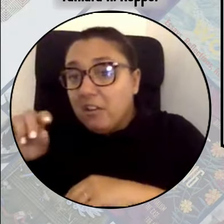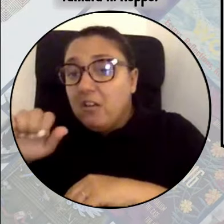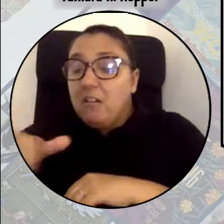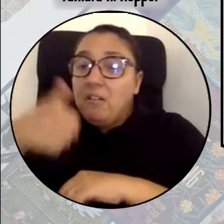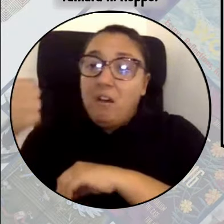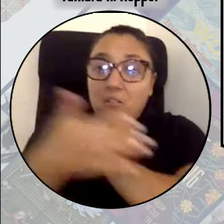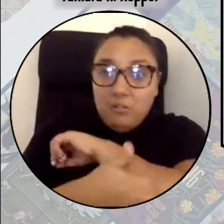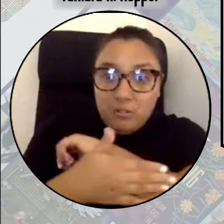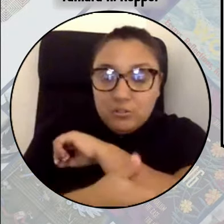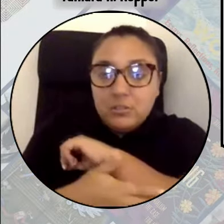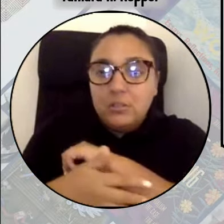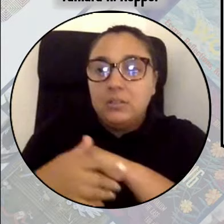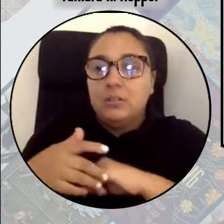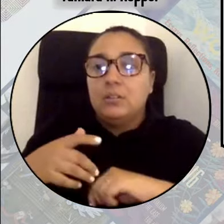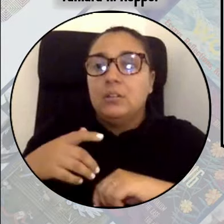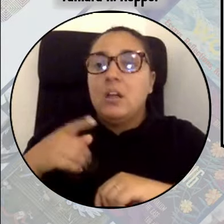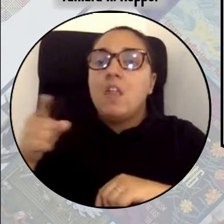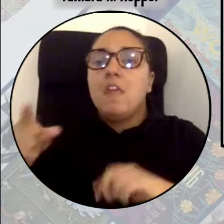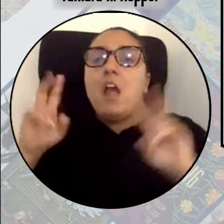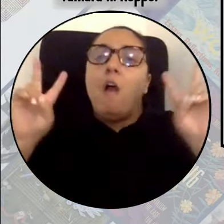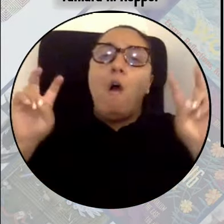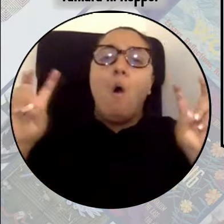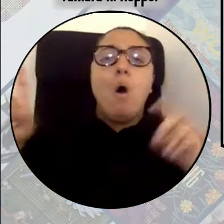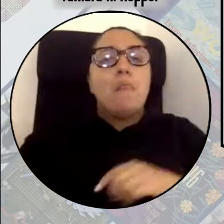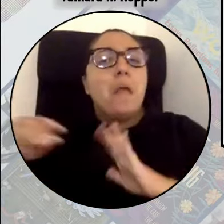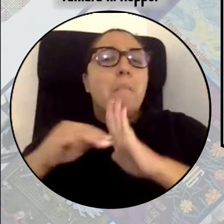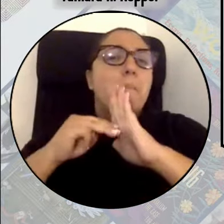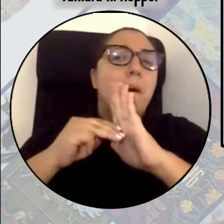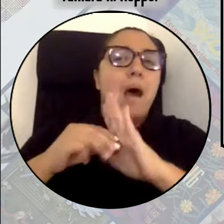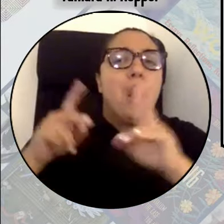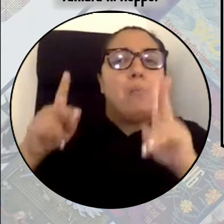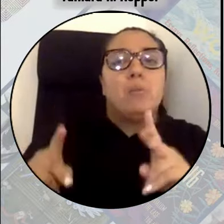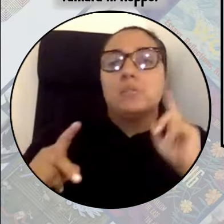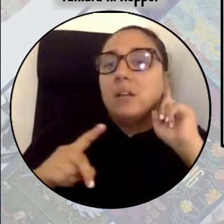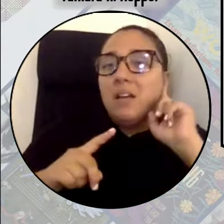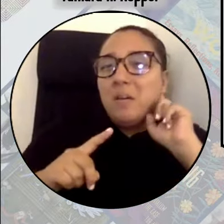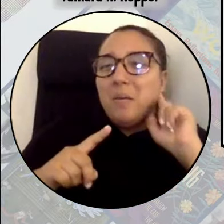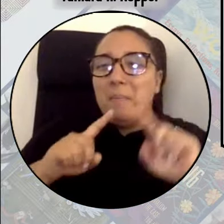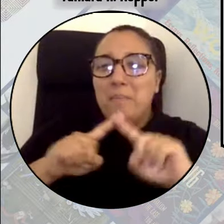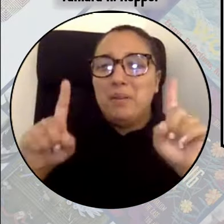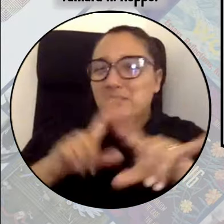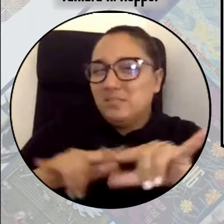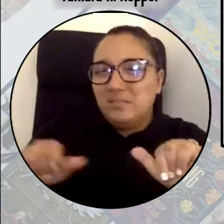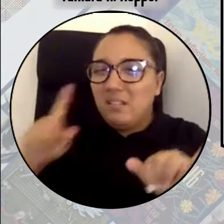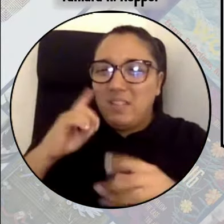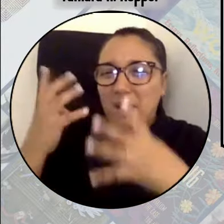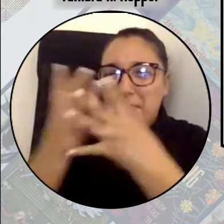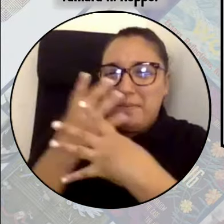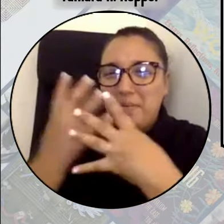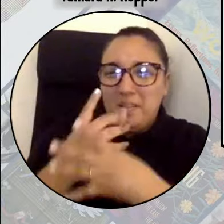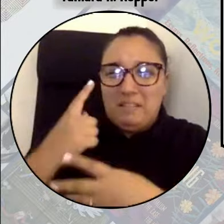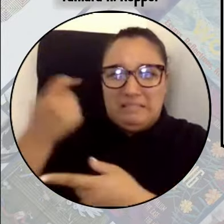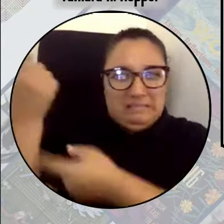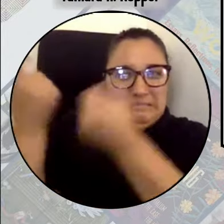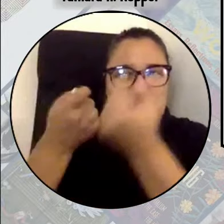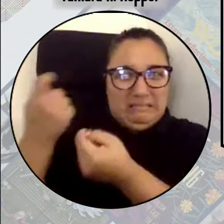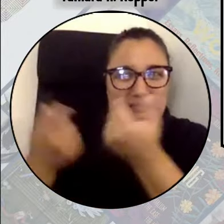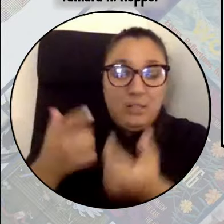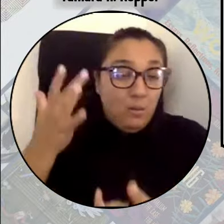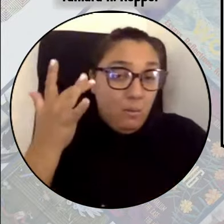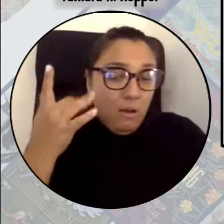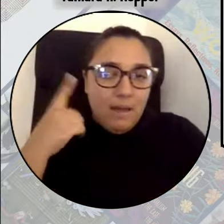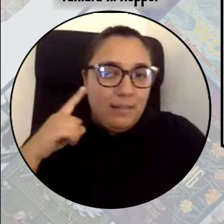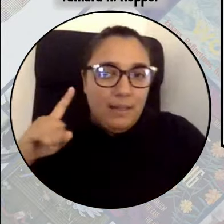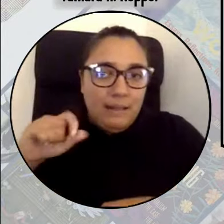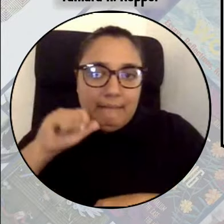class background expectations, which speaks to a level of anti-Blackness because they're not able to come in sometimes with as much class diversity